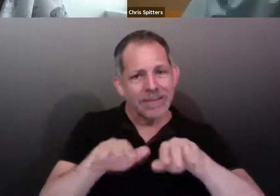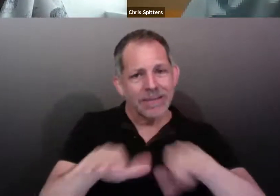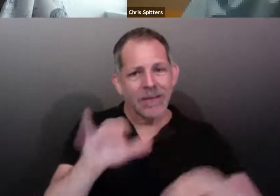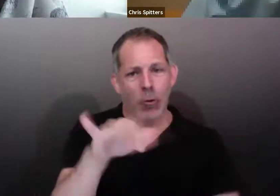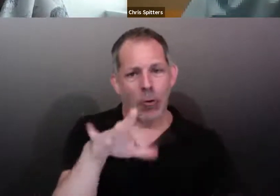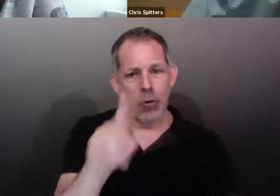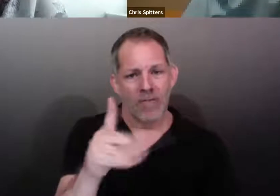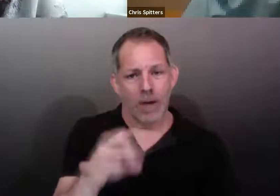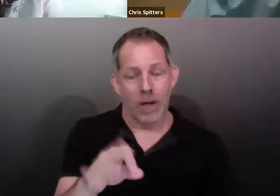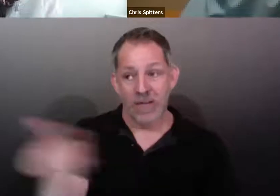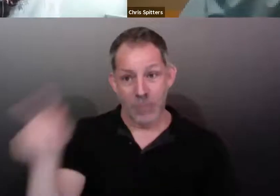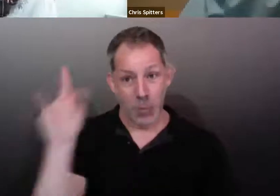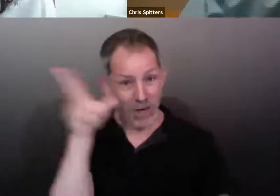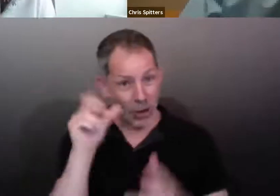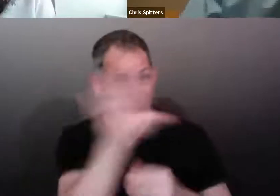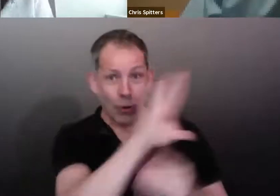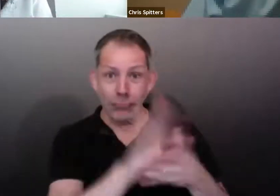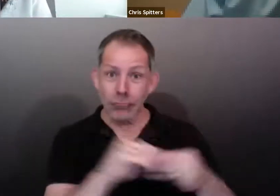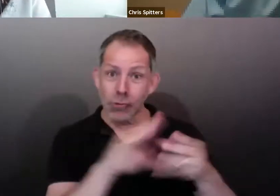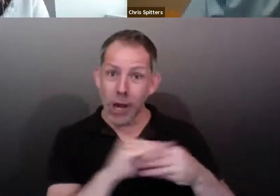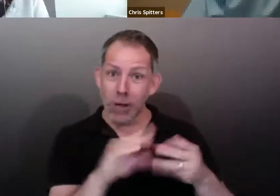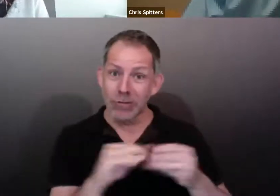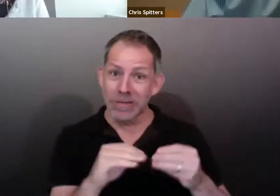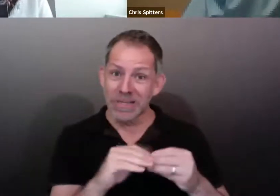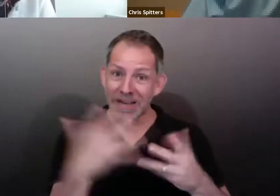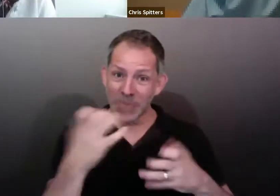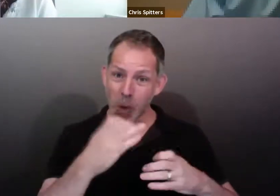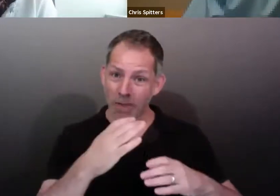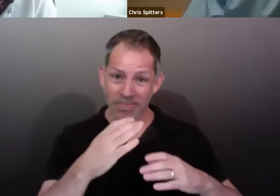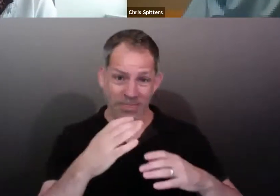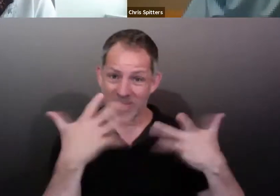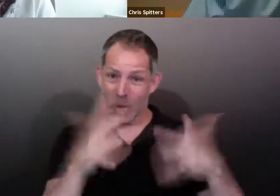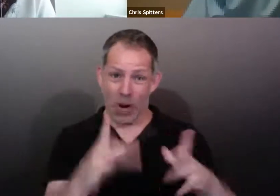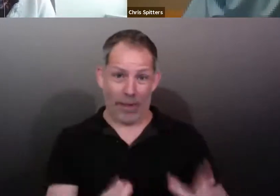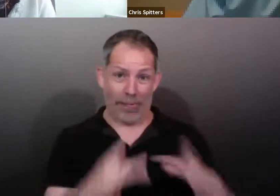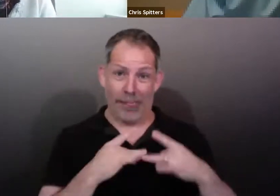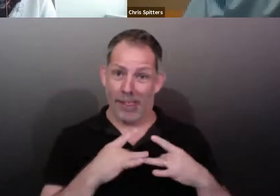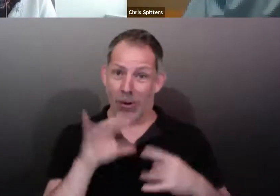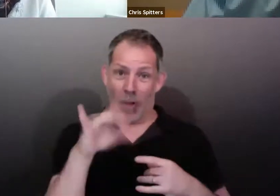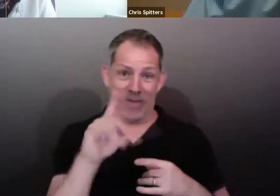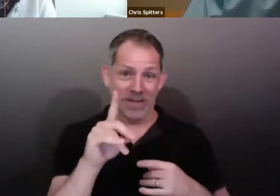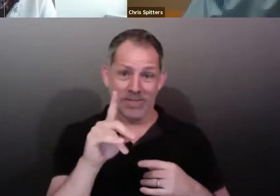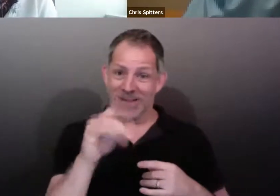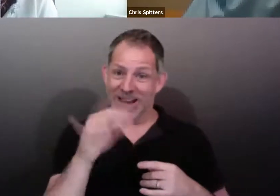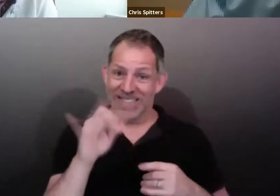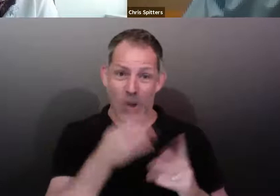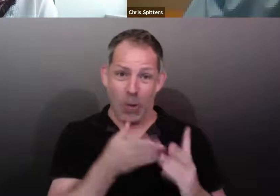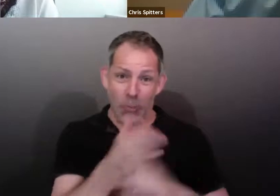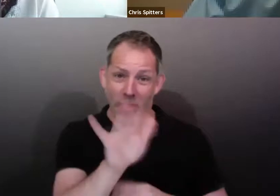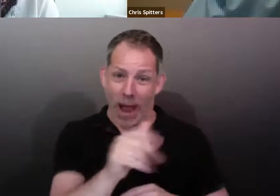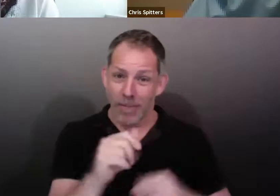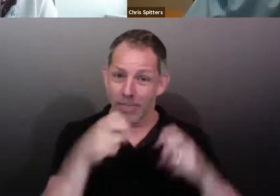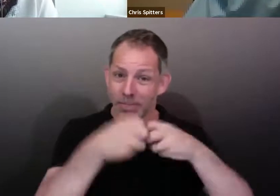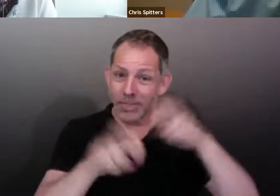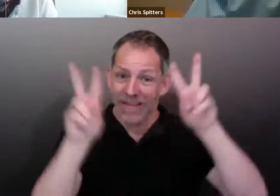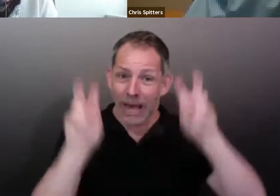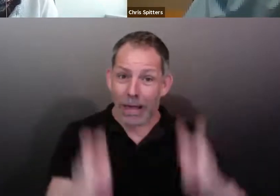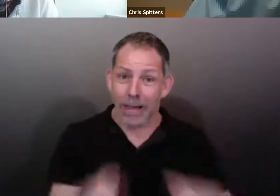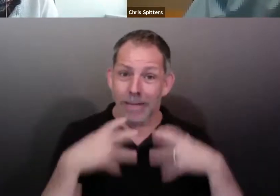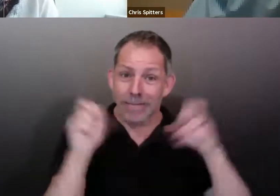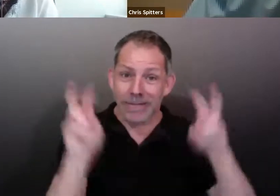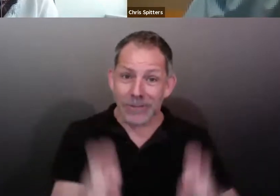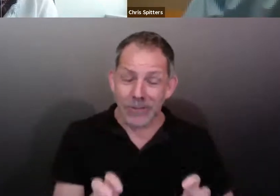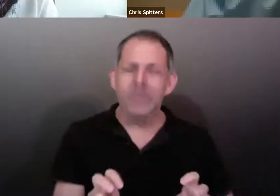that you got through this, and we hope that you continue to improve. And may I ask, when did you first